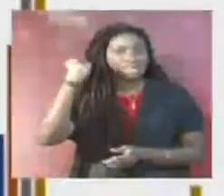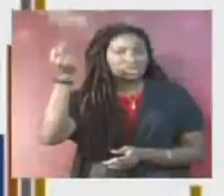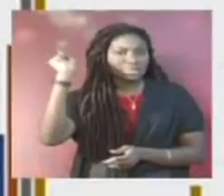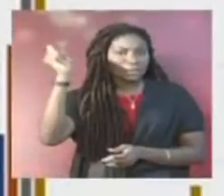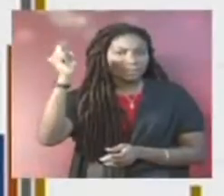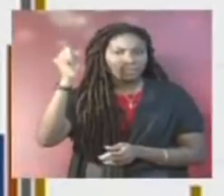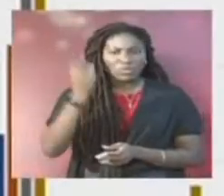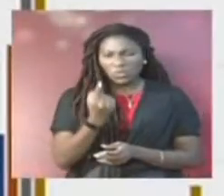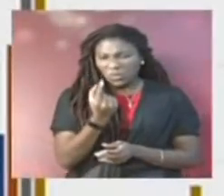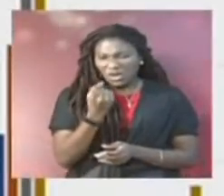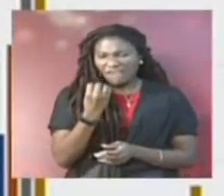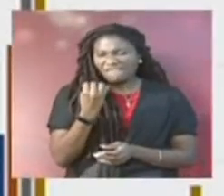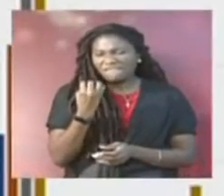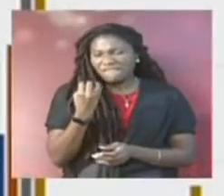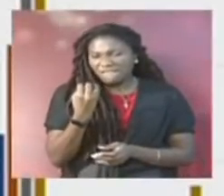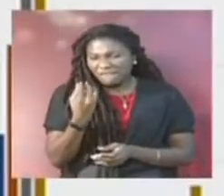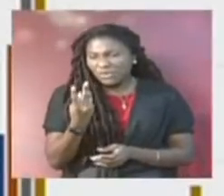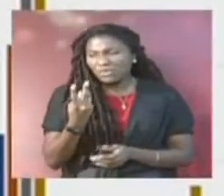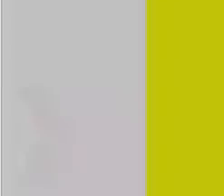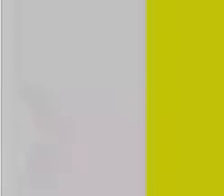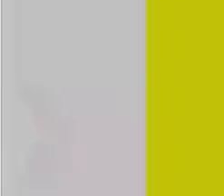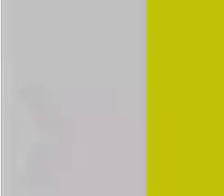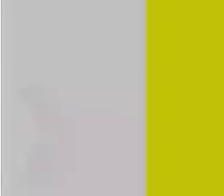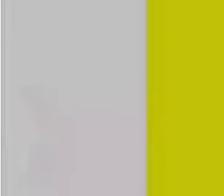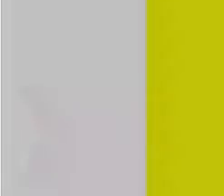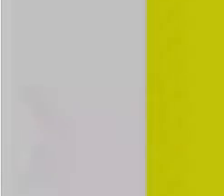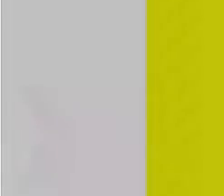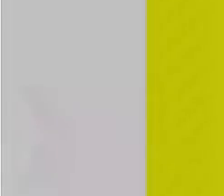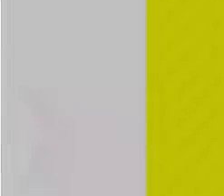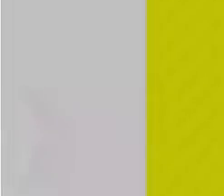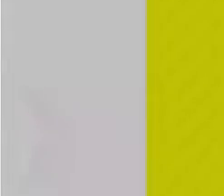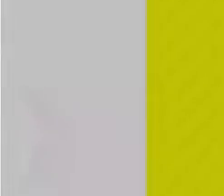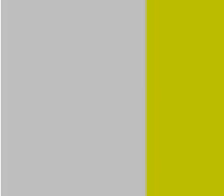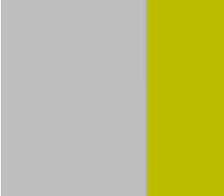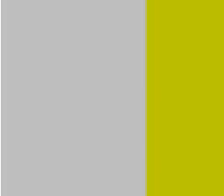slightly fewer for week 17. But that